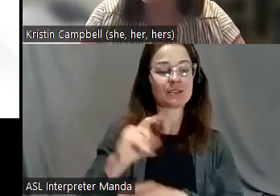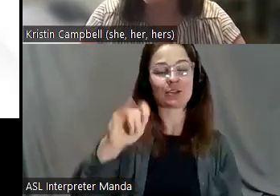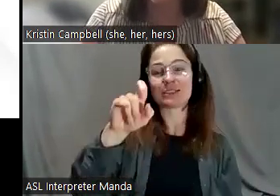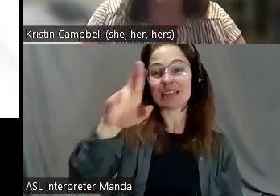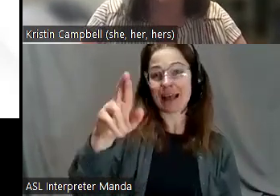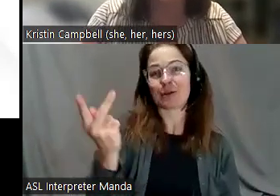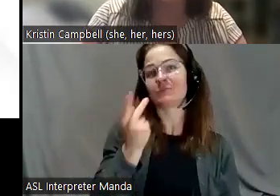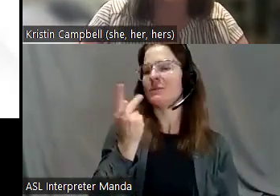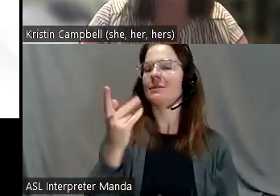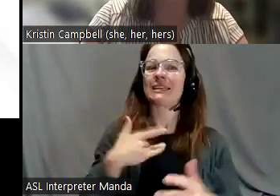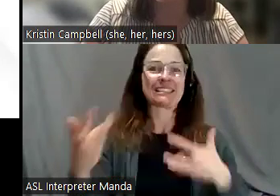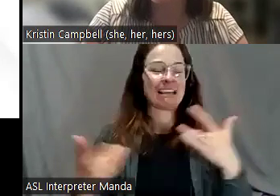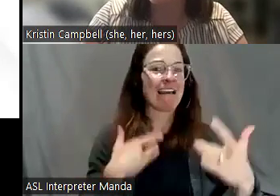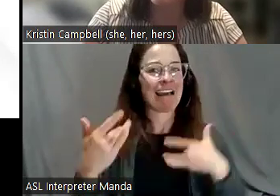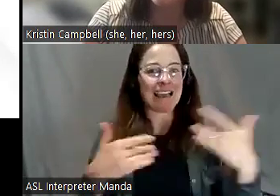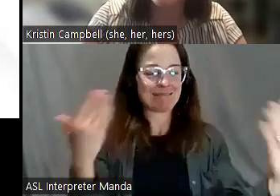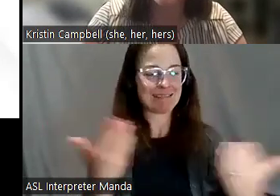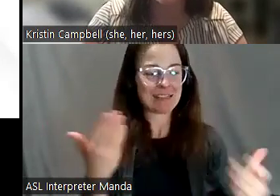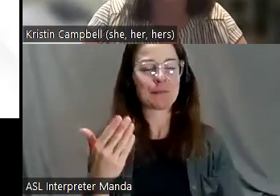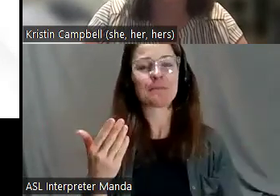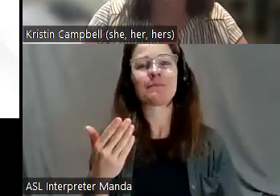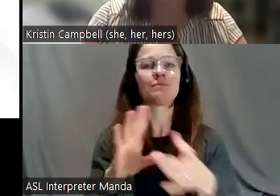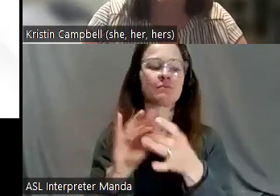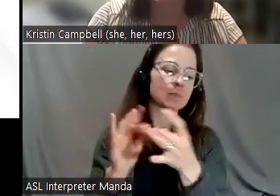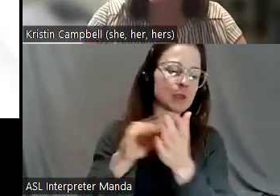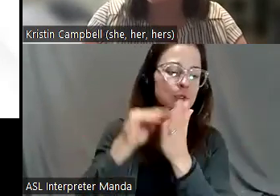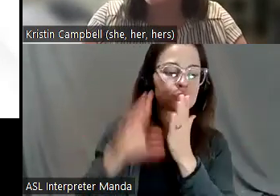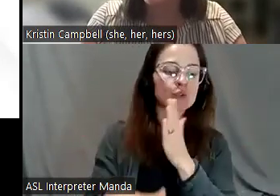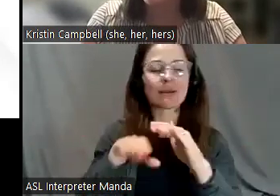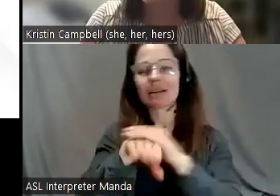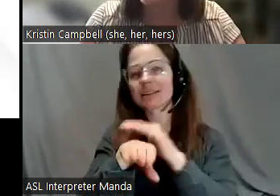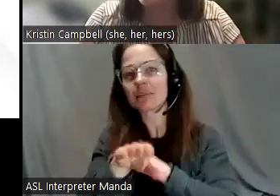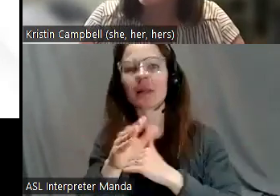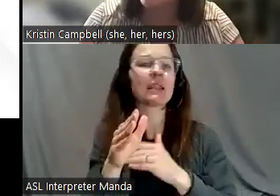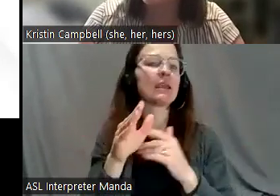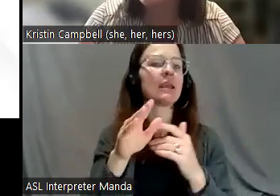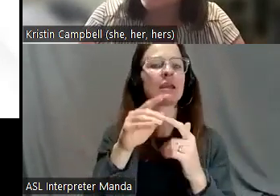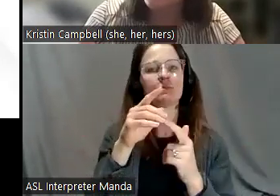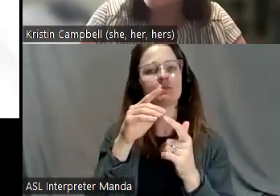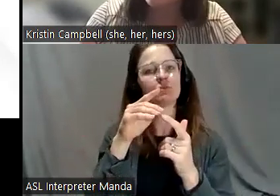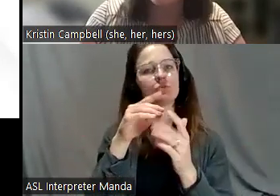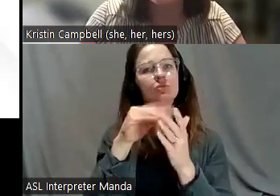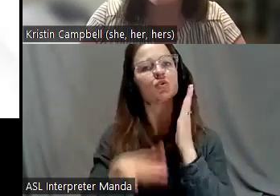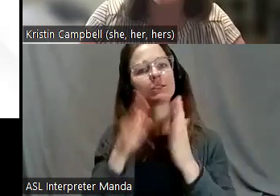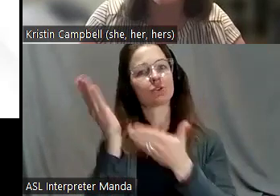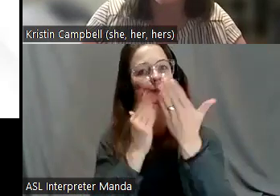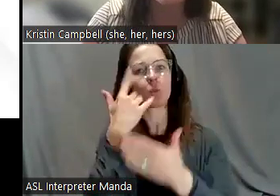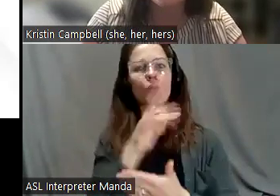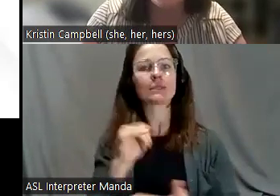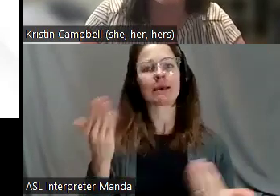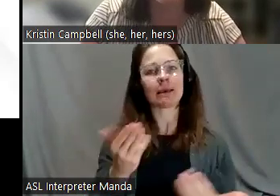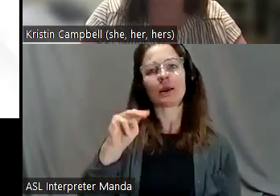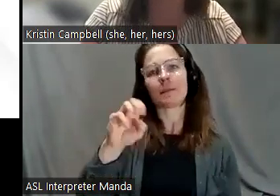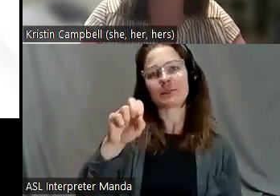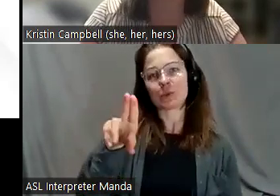excited to be here talking about student accessibility and what accommodation services look like over at Michigan State University.